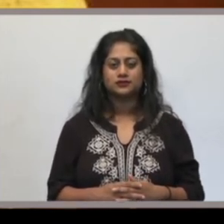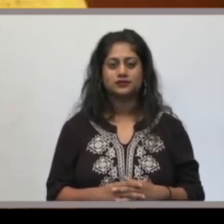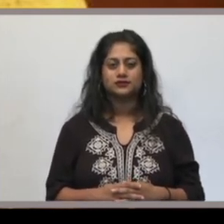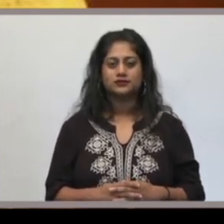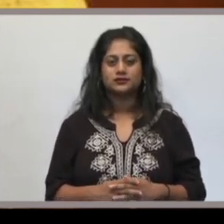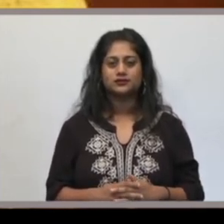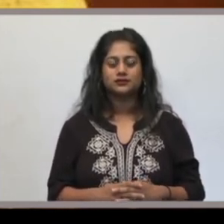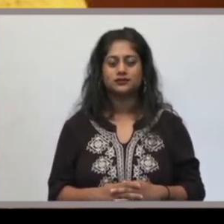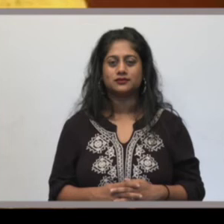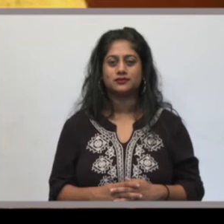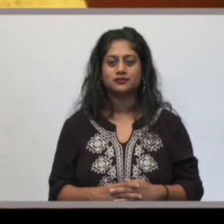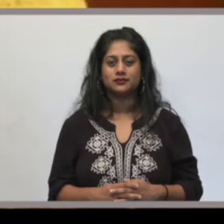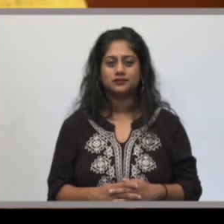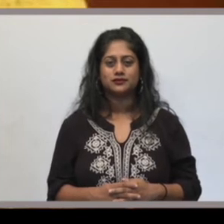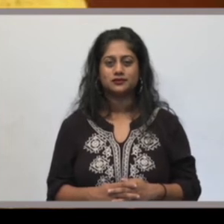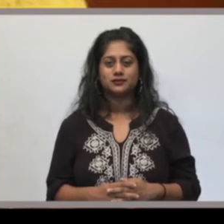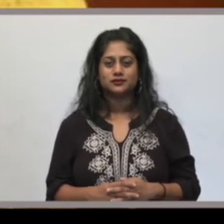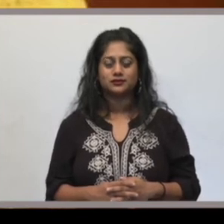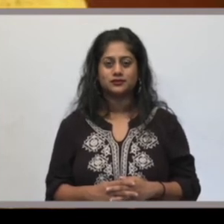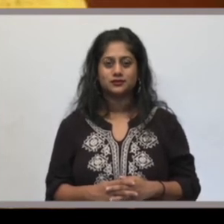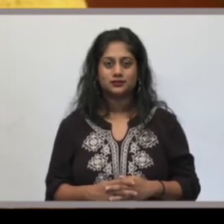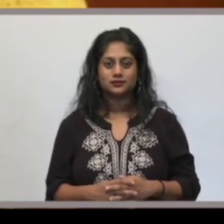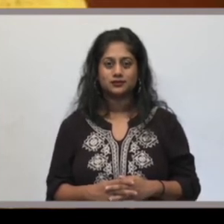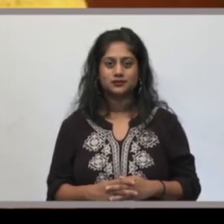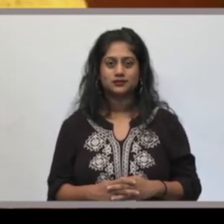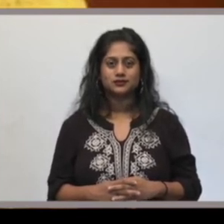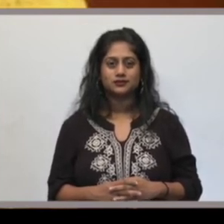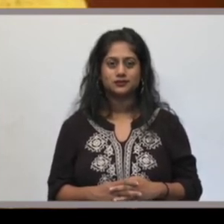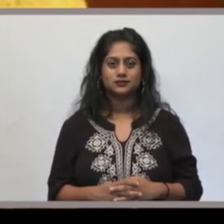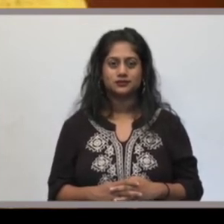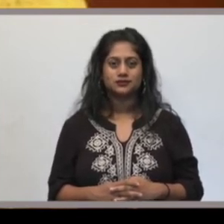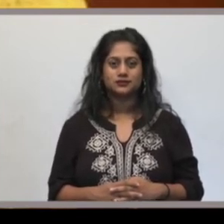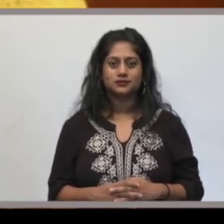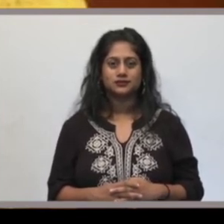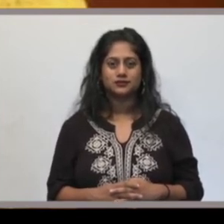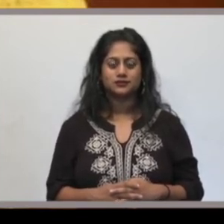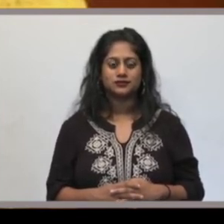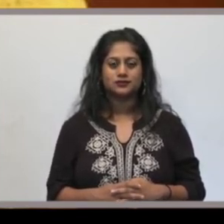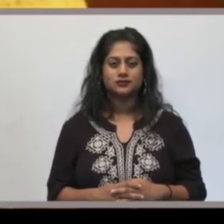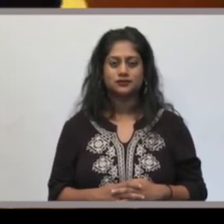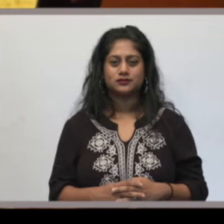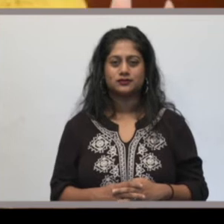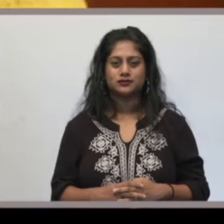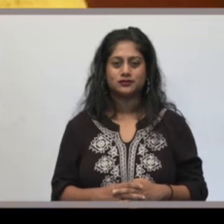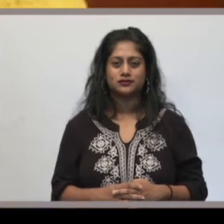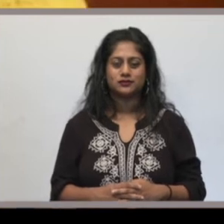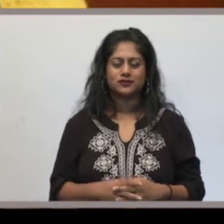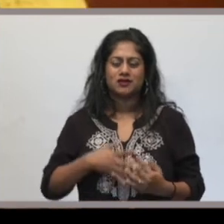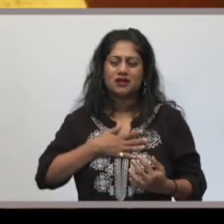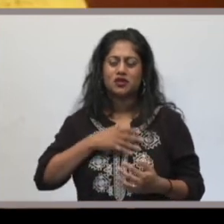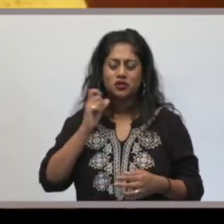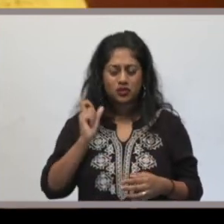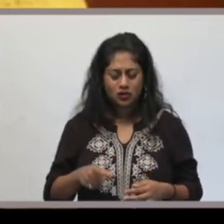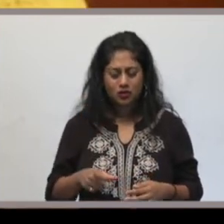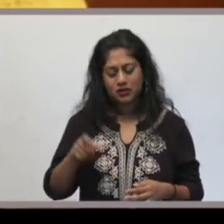loneliness. I remember the pain. I will never forget the rejection. I remember what it felt like to